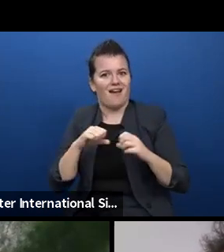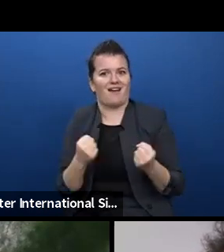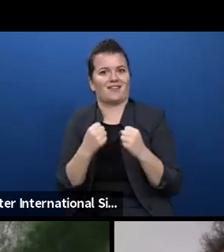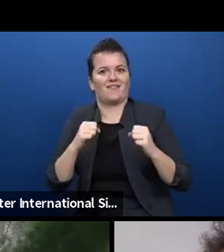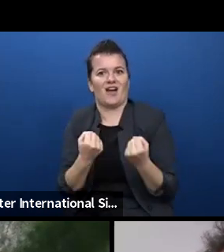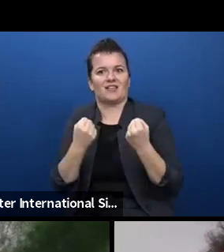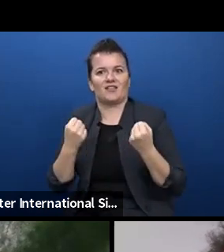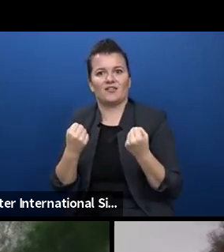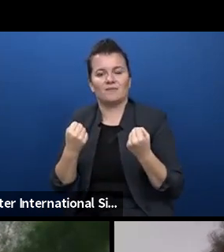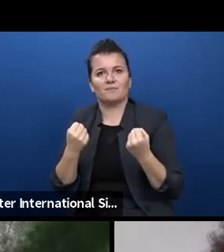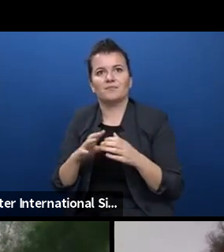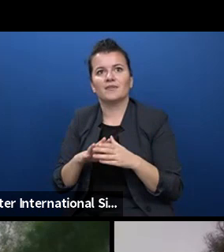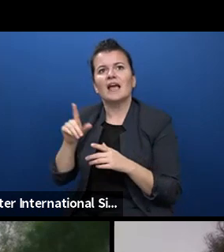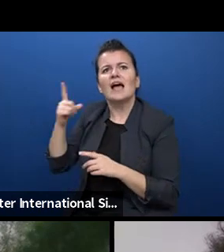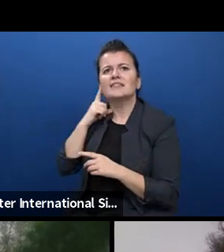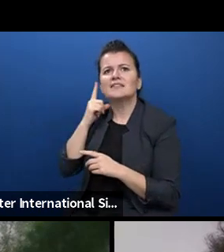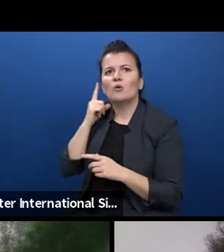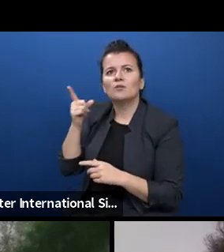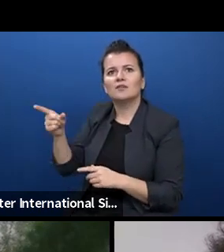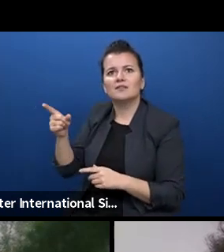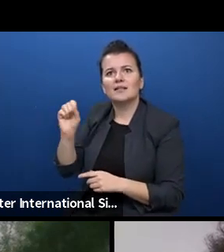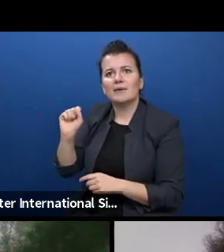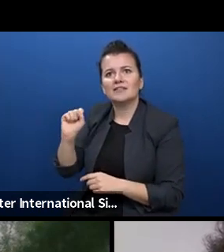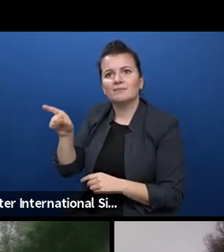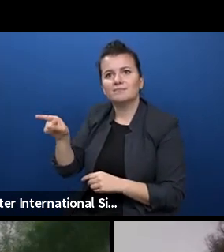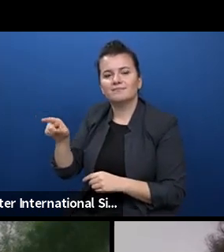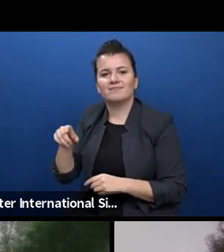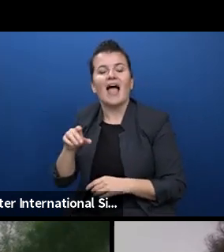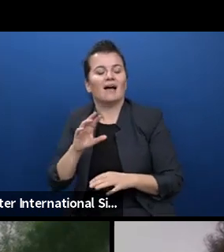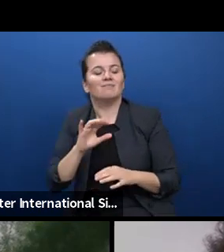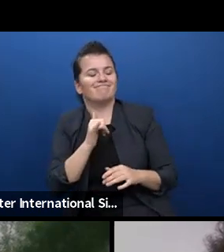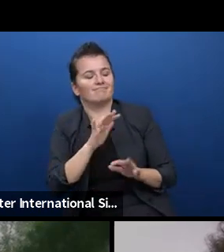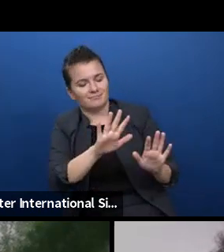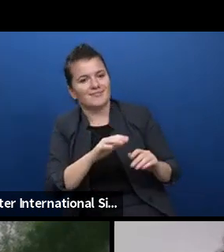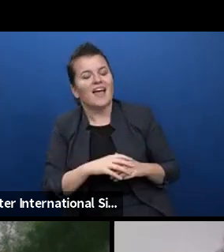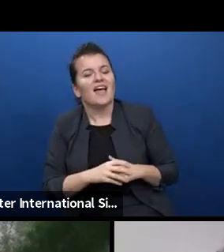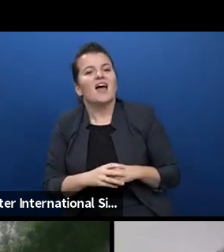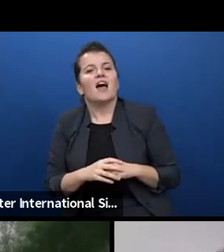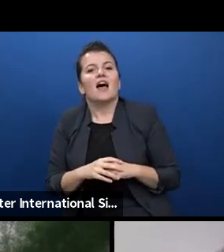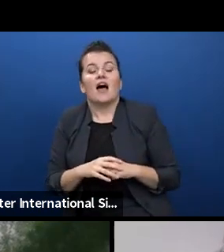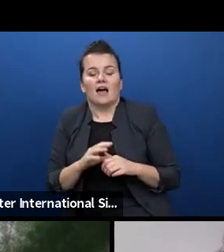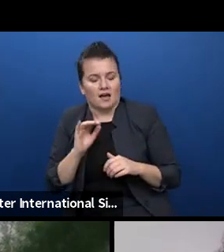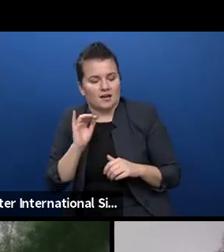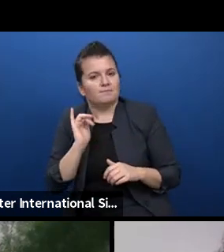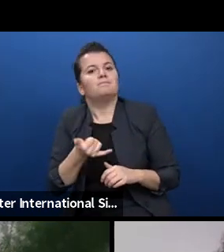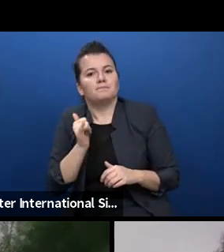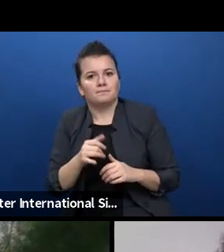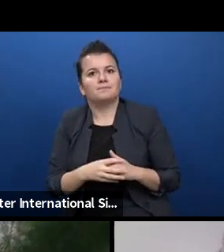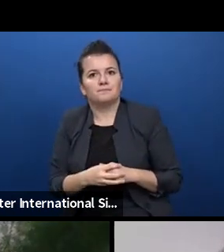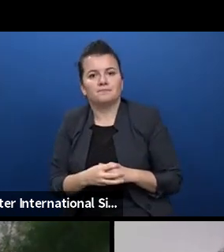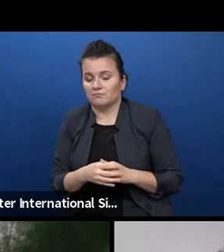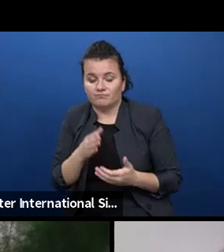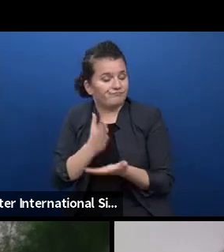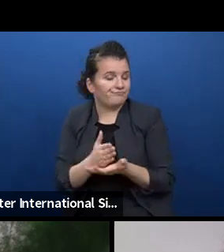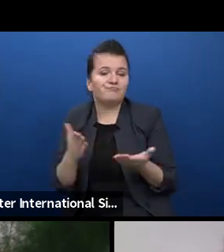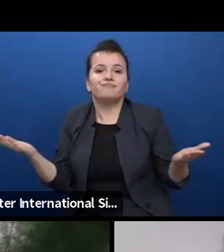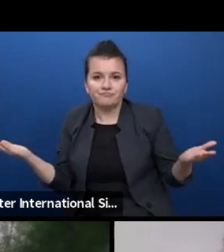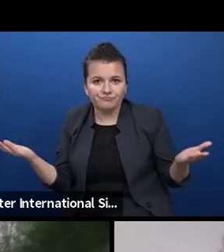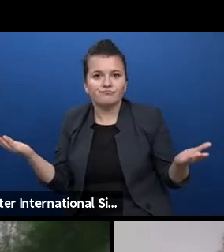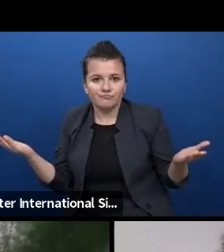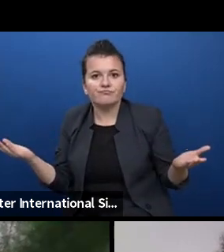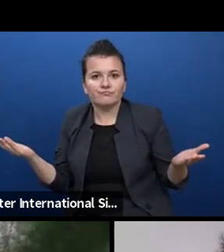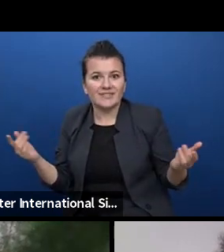Your sounds, Sebastian. Yeah. Yeah. Okay, sorry. Totally. I think that's the most